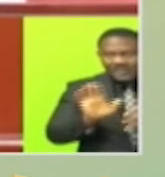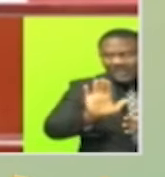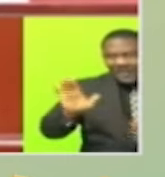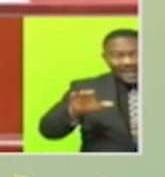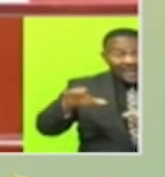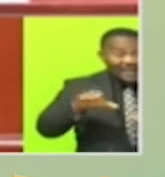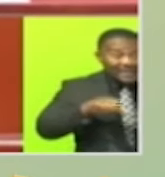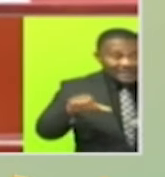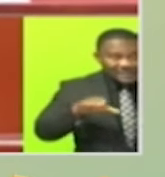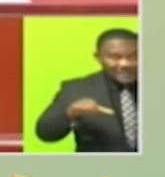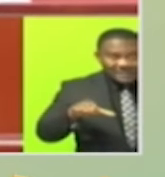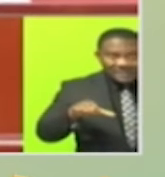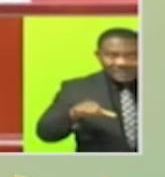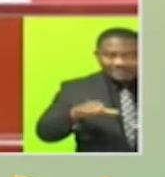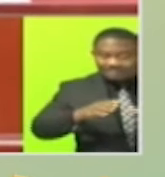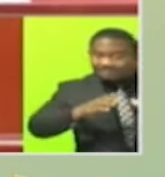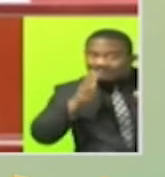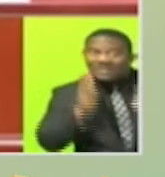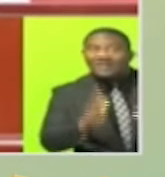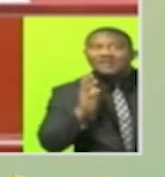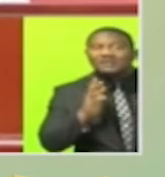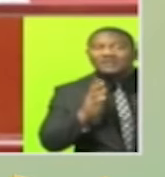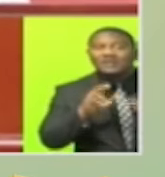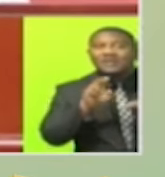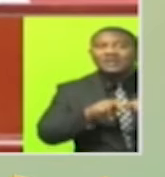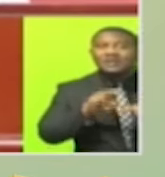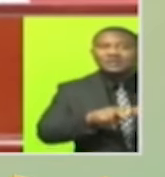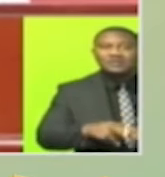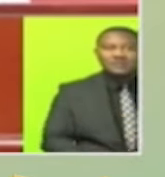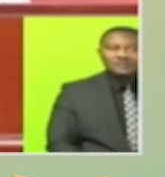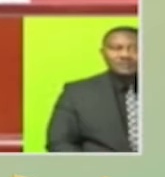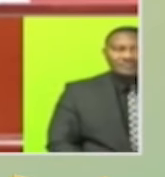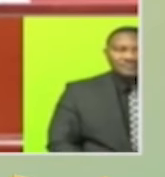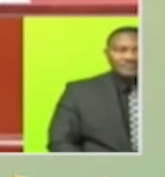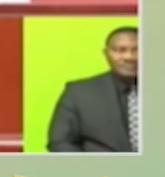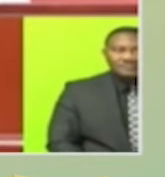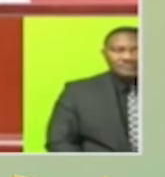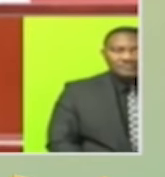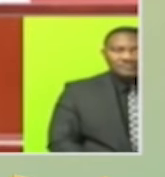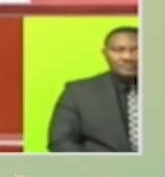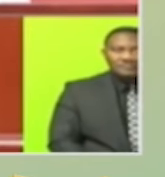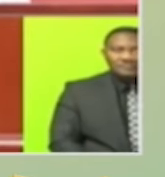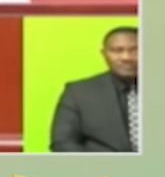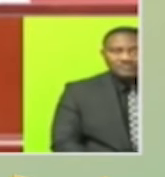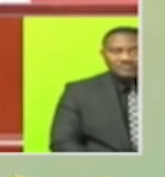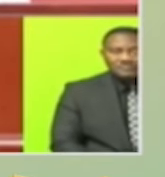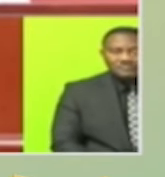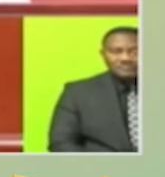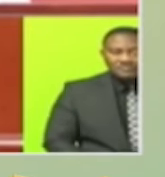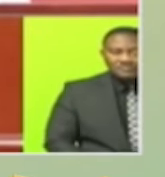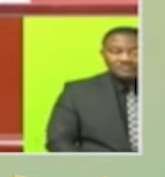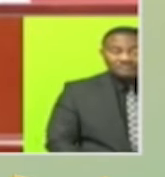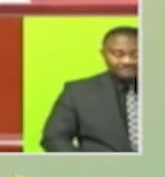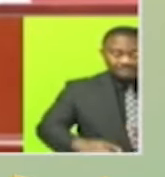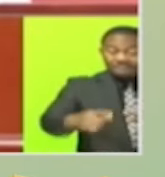Republic versus High Court, Accra ex parte, Lai Mensa, the court was very clear. And the Supreme Court said that failure to grant a party